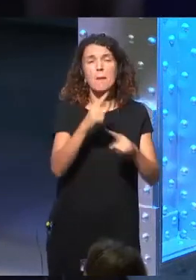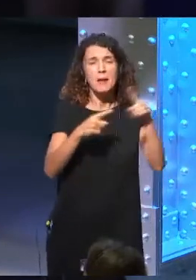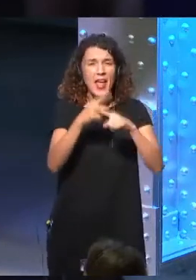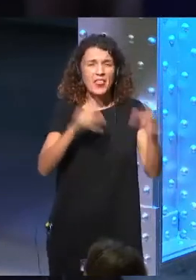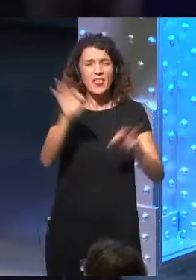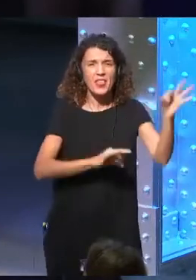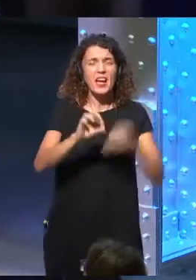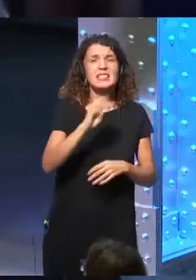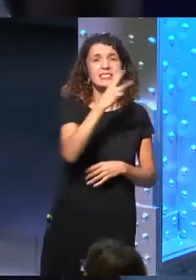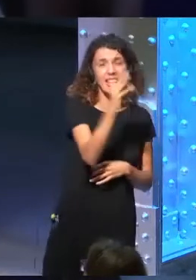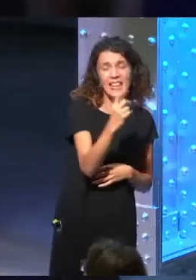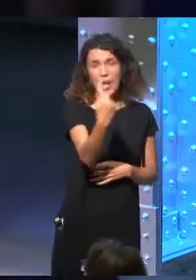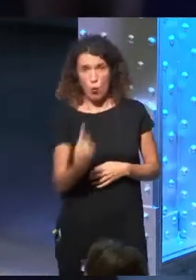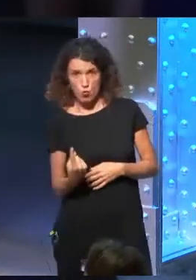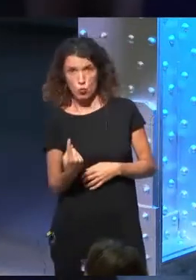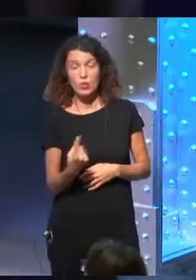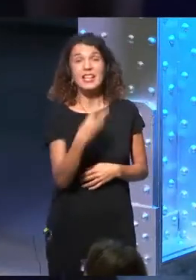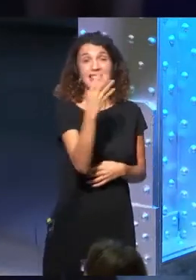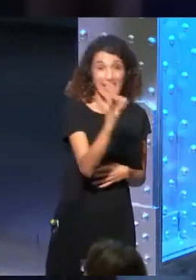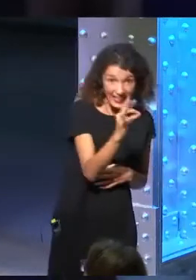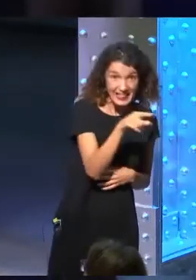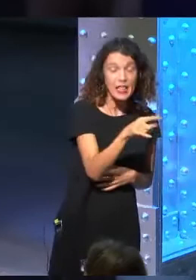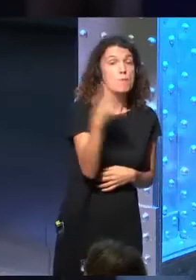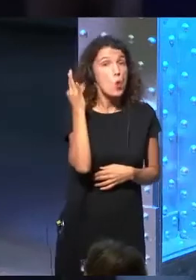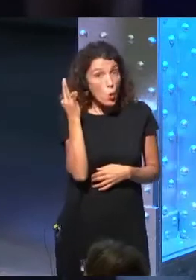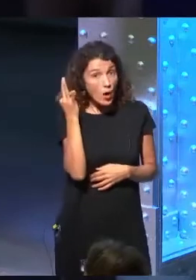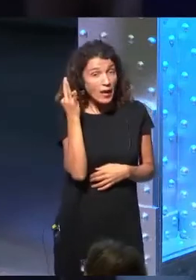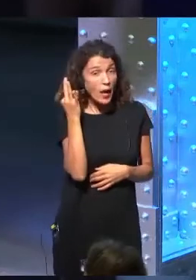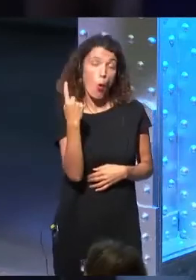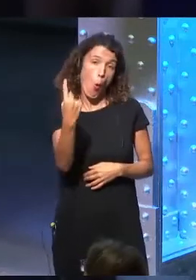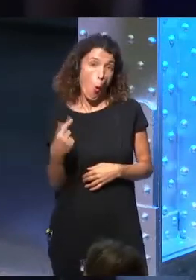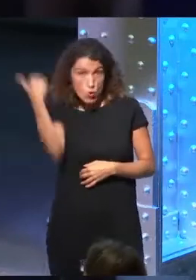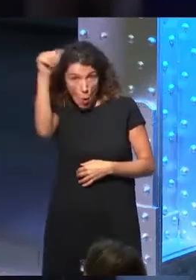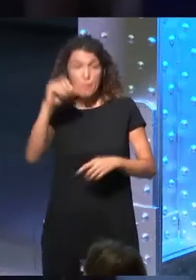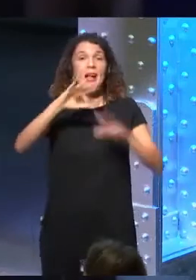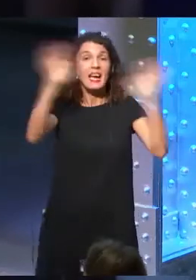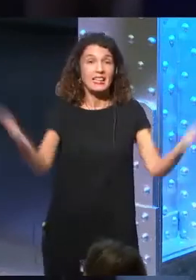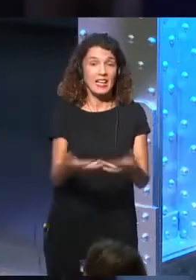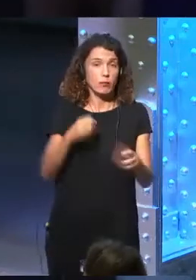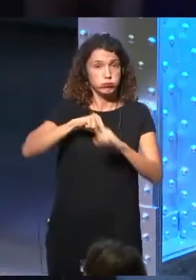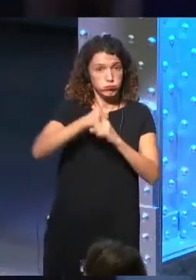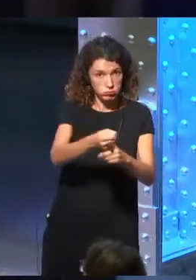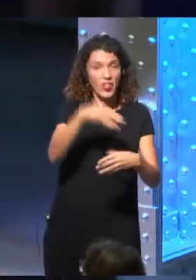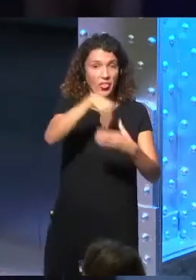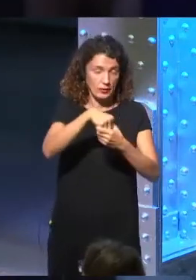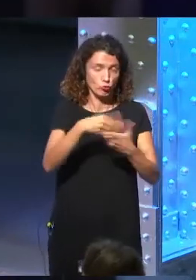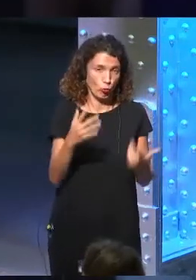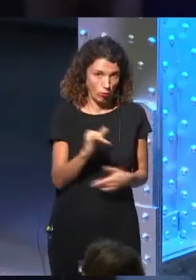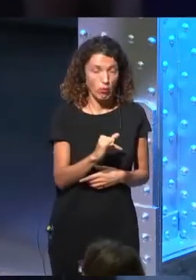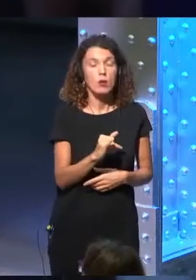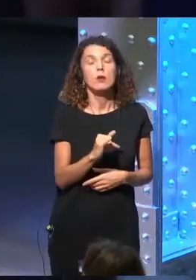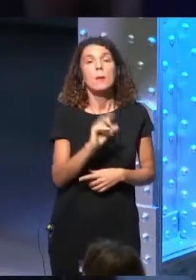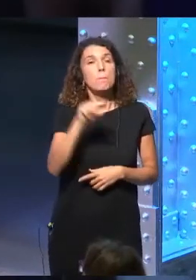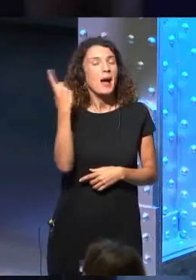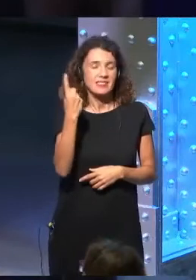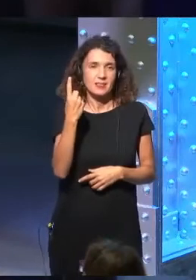1, 30 female to 1 male target. And it particularly targets women who